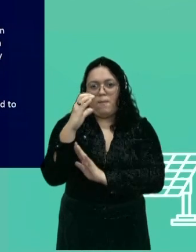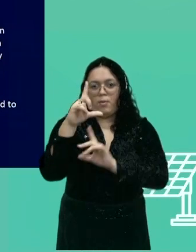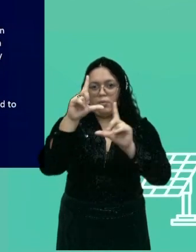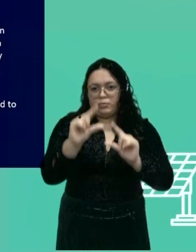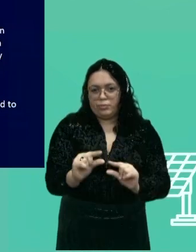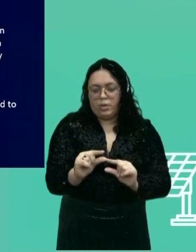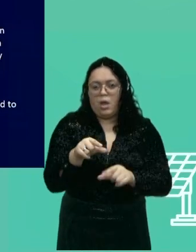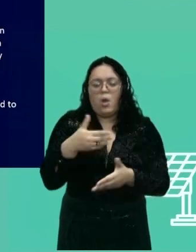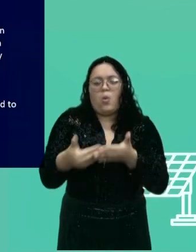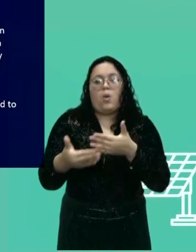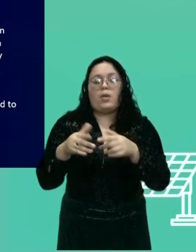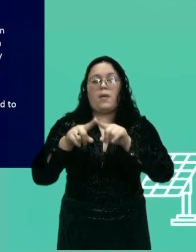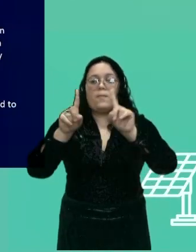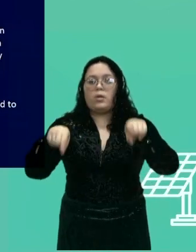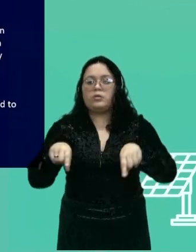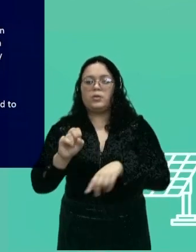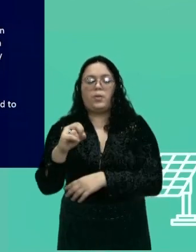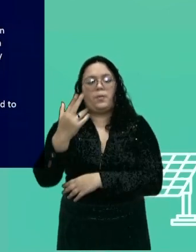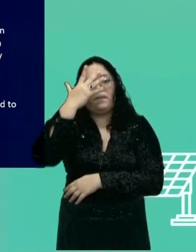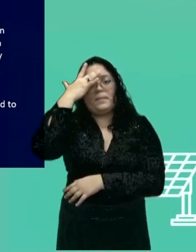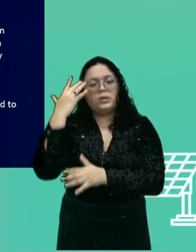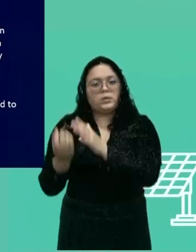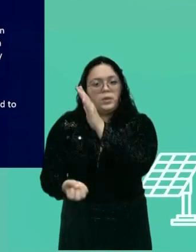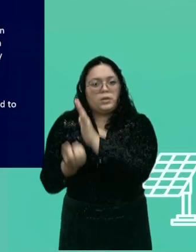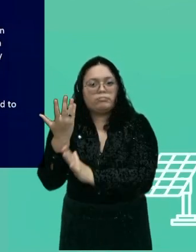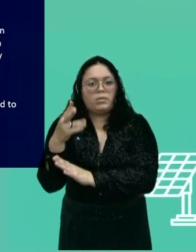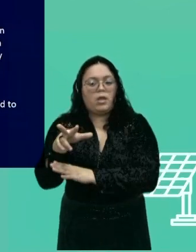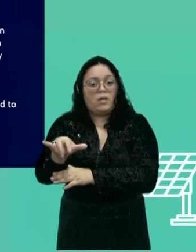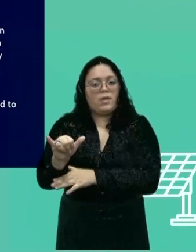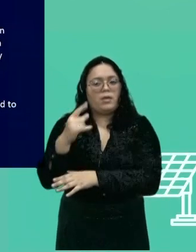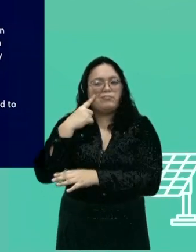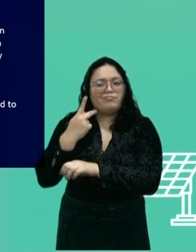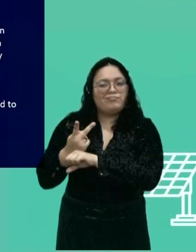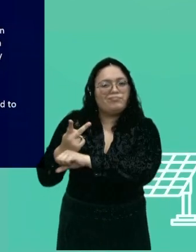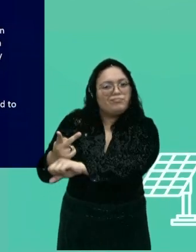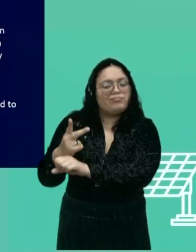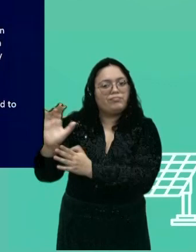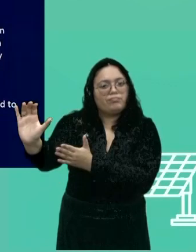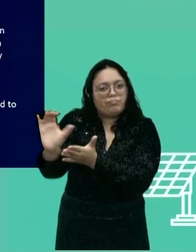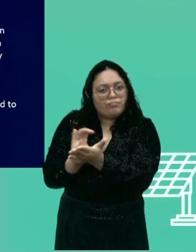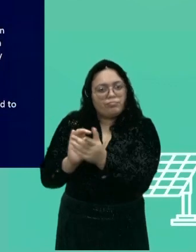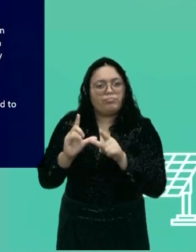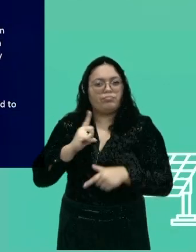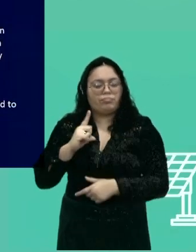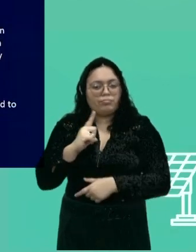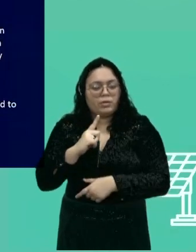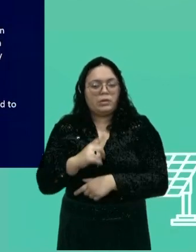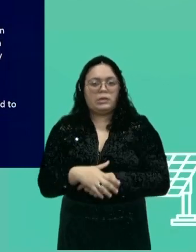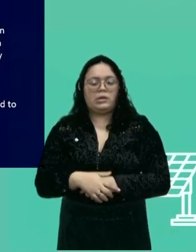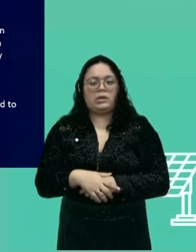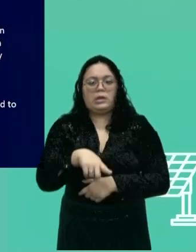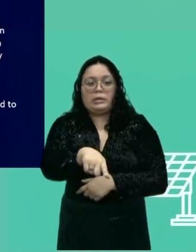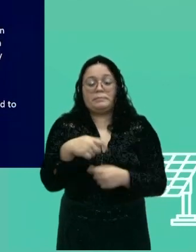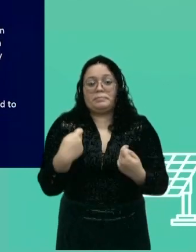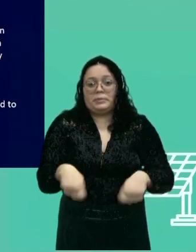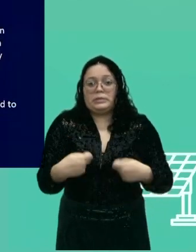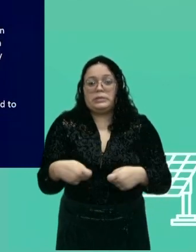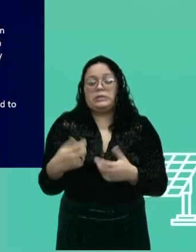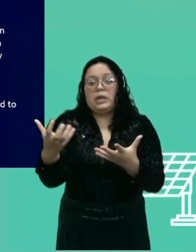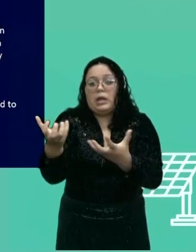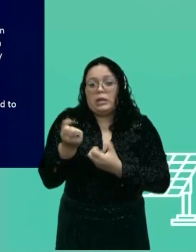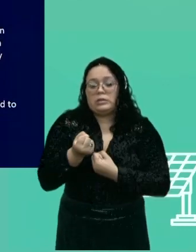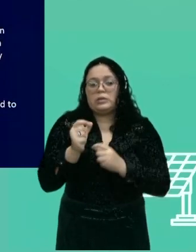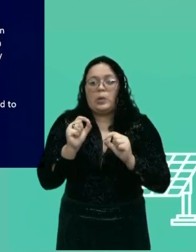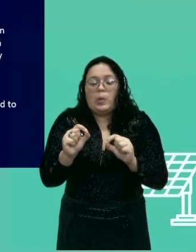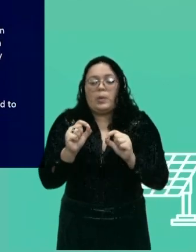either net zero hydrogen funding, the hydrogen business model support, or both need to adhere to the low carbon hydrogen standard with the